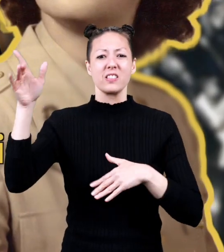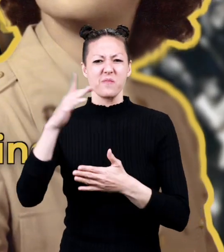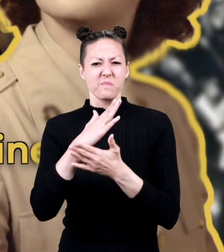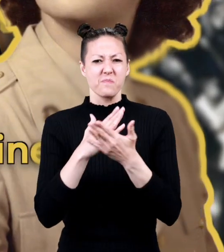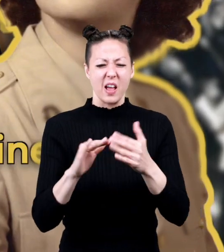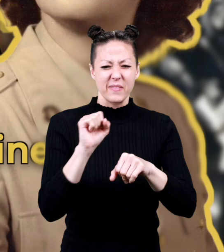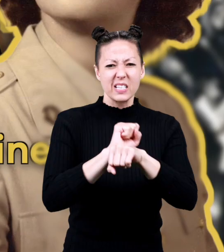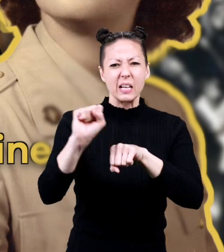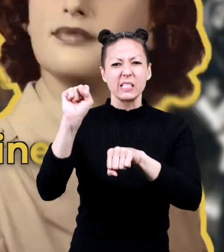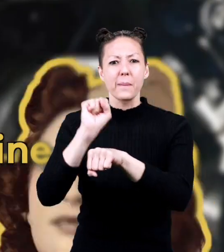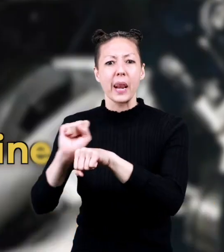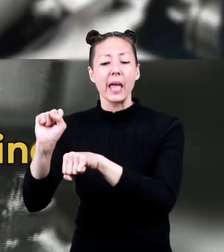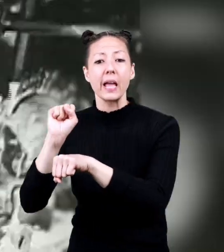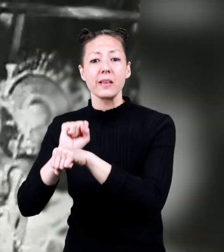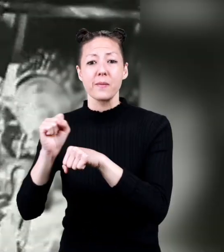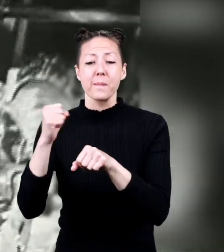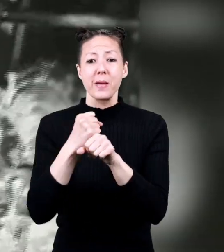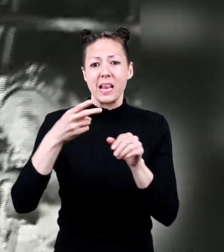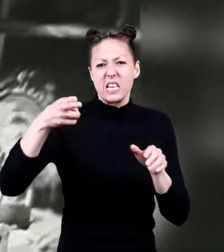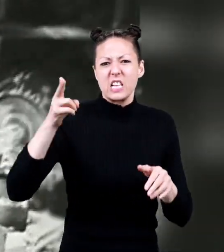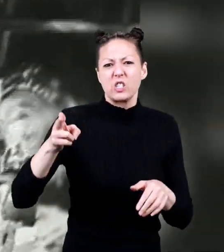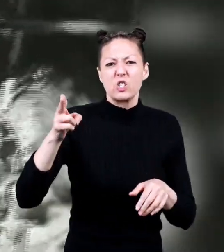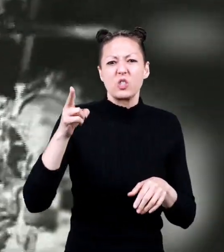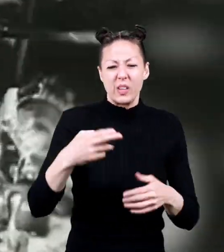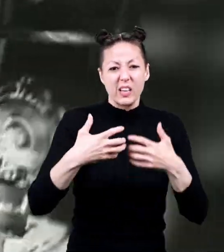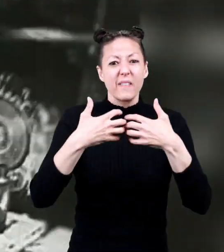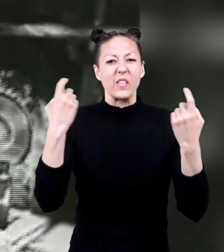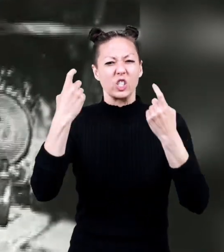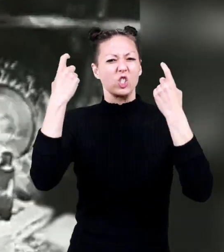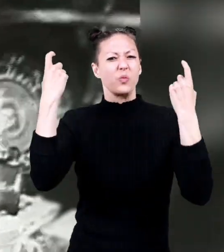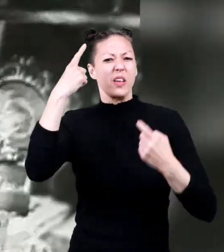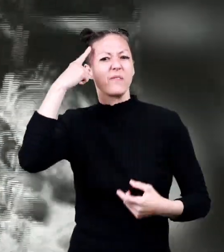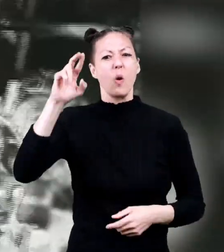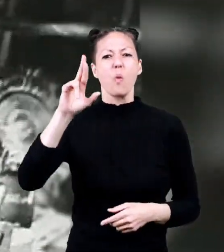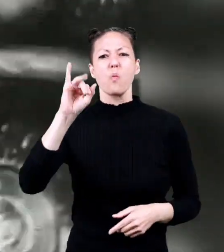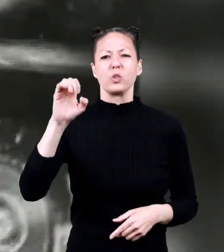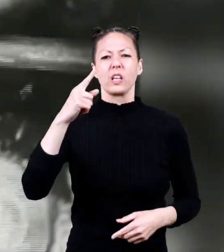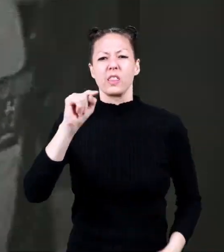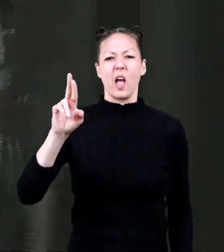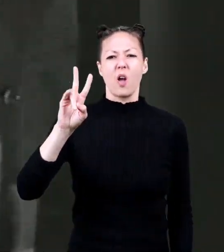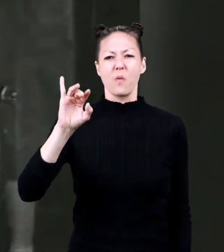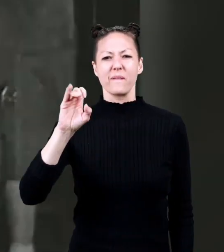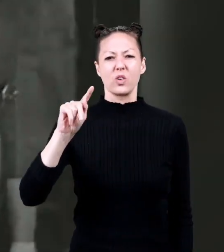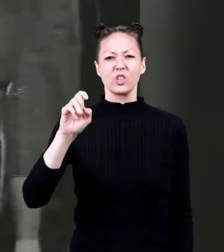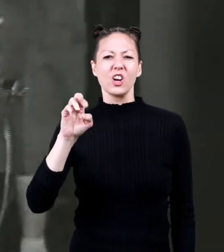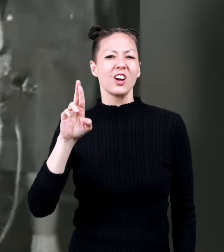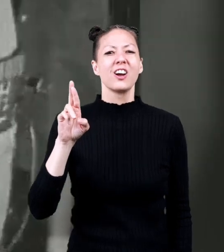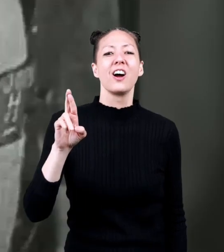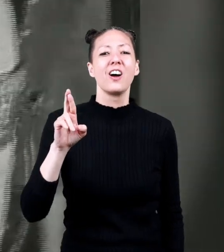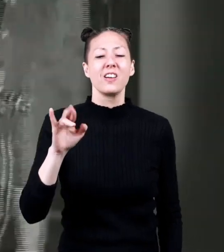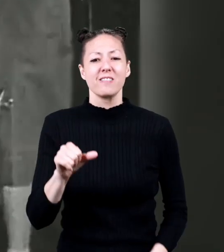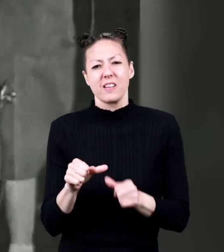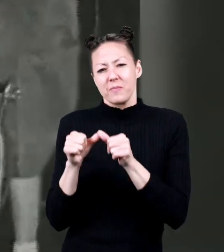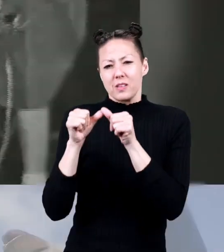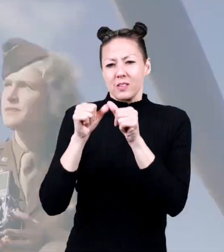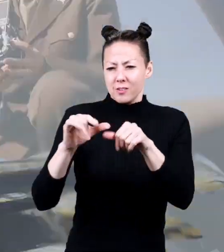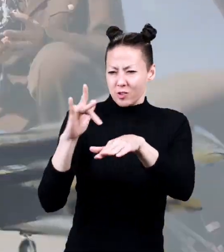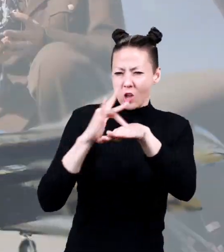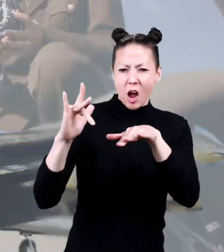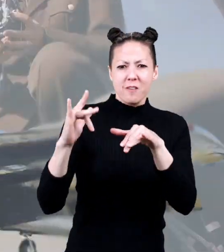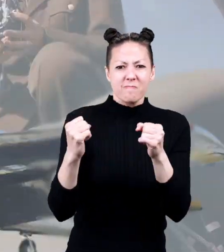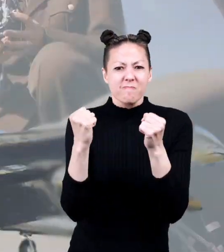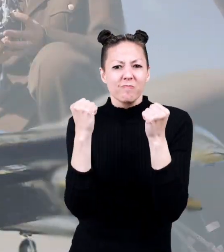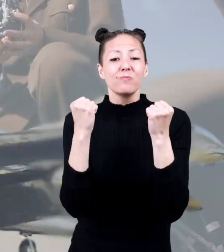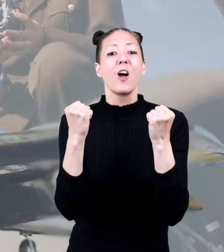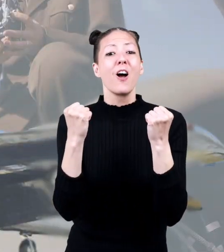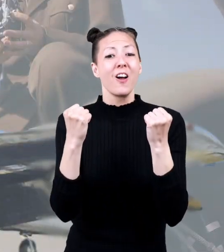a part of the assembly line. She's making history, working for victory. Rosie, the Riveter, keeps a sharp lookout.